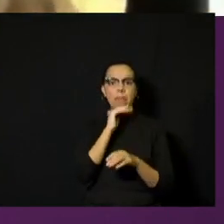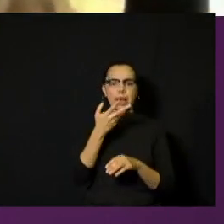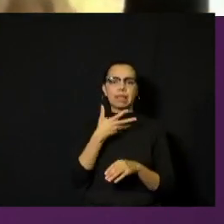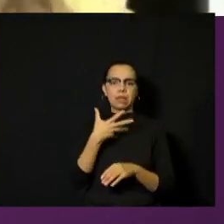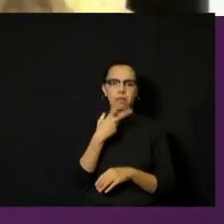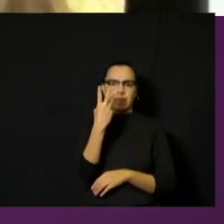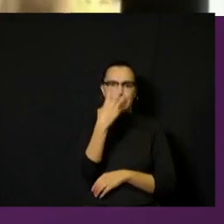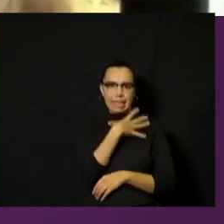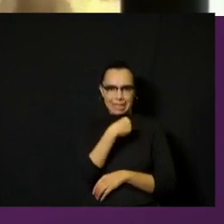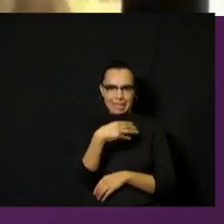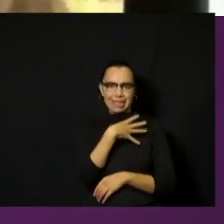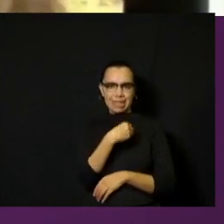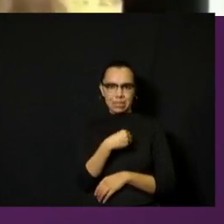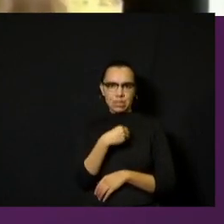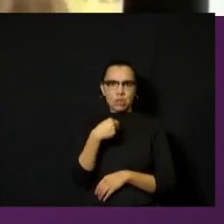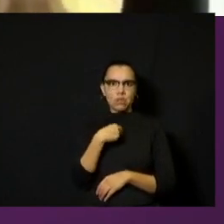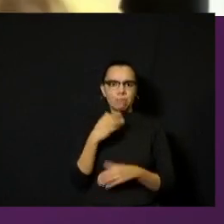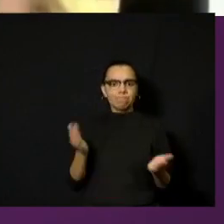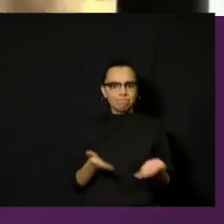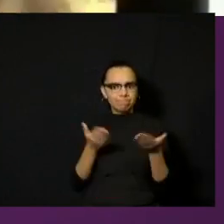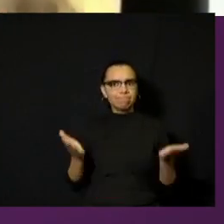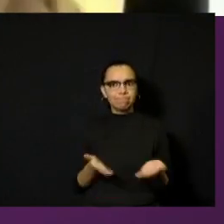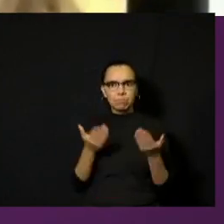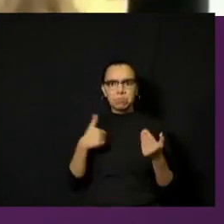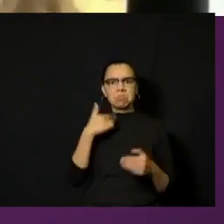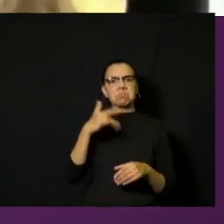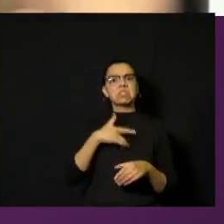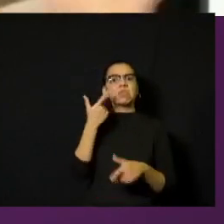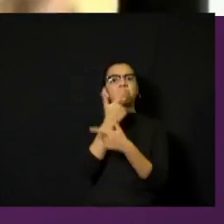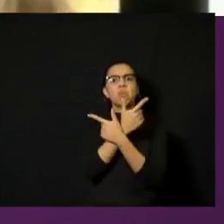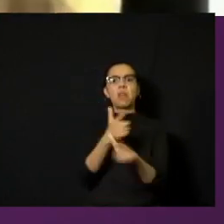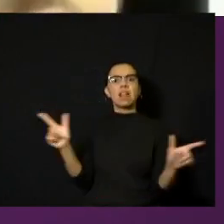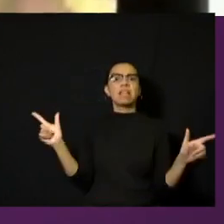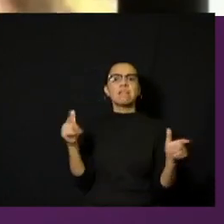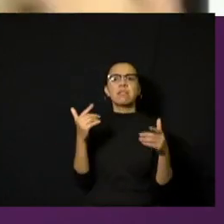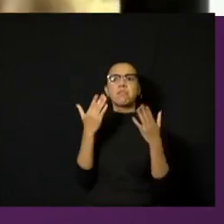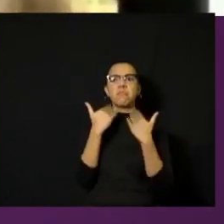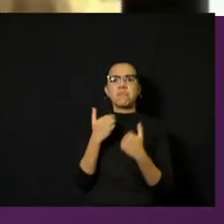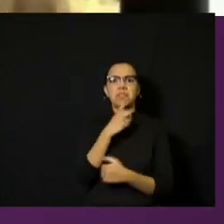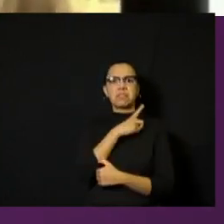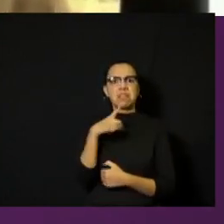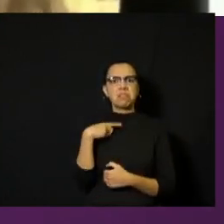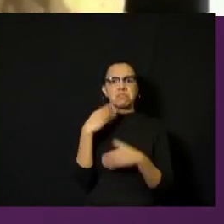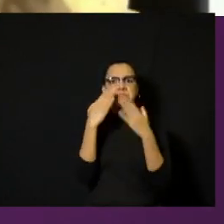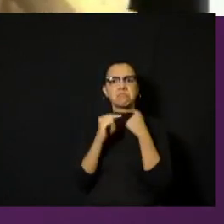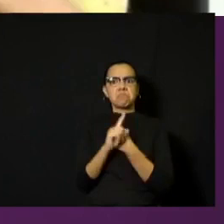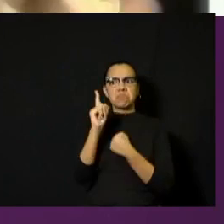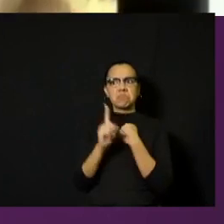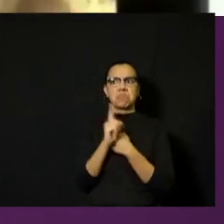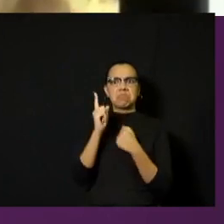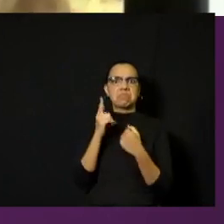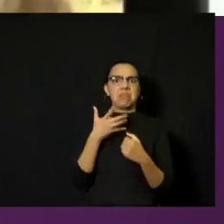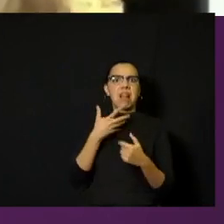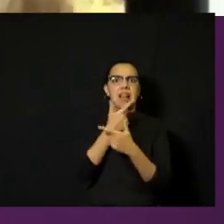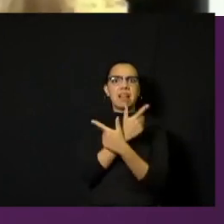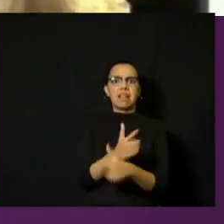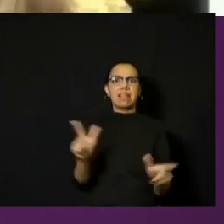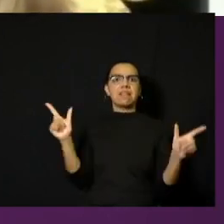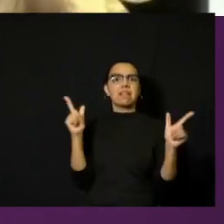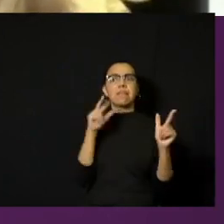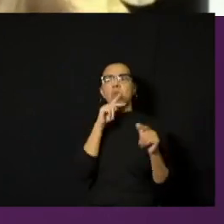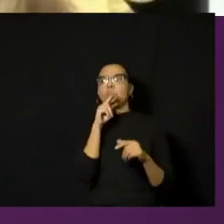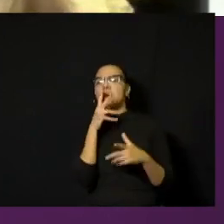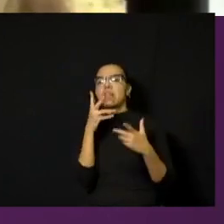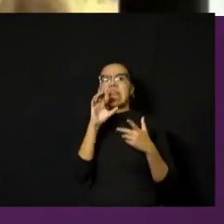as a woman, as a mother. I have 3 kids. They're getting ahead. I'm free of debts, free of problems, different